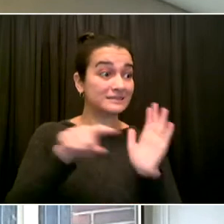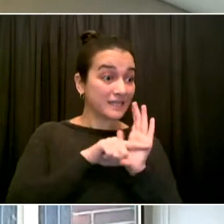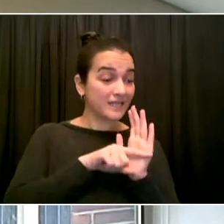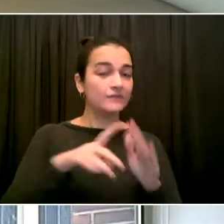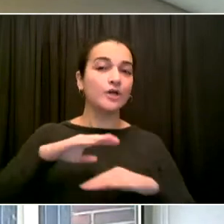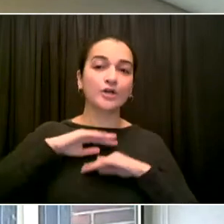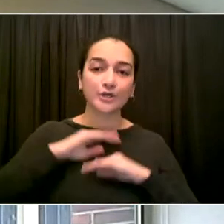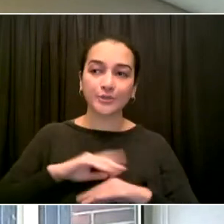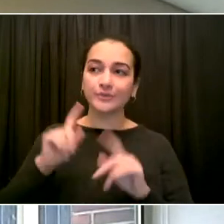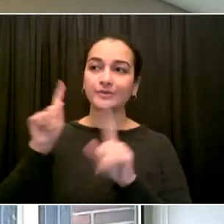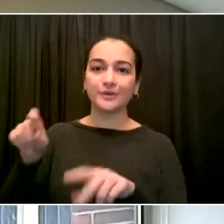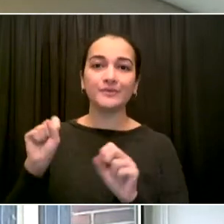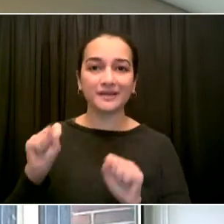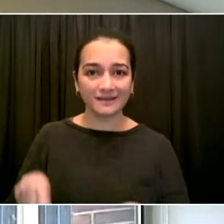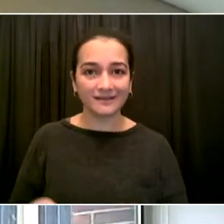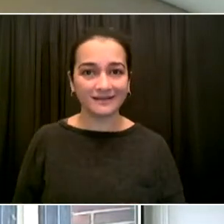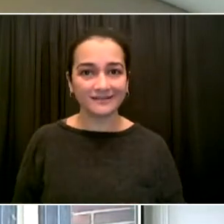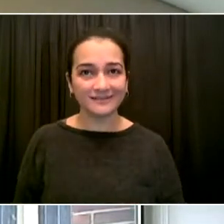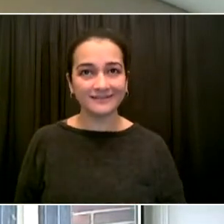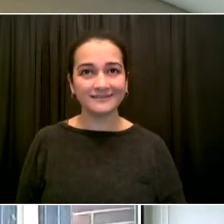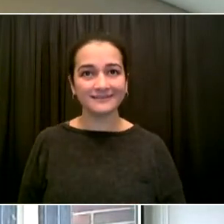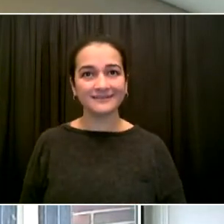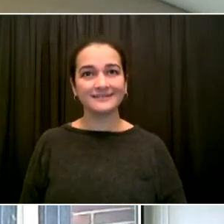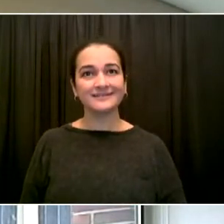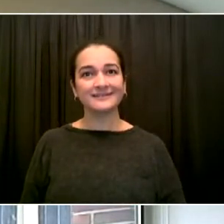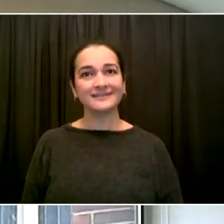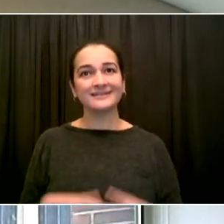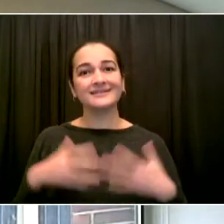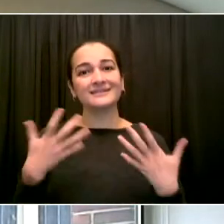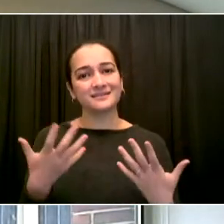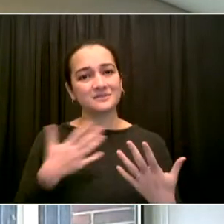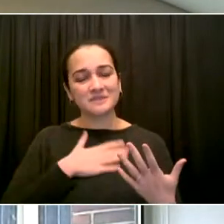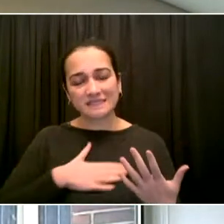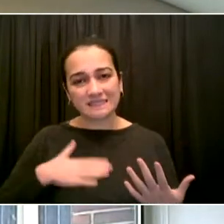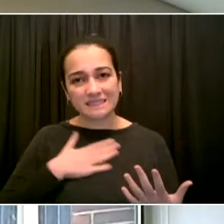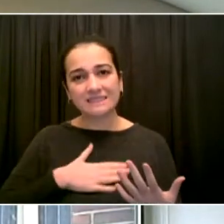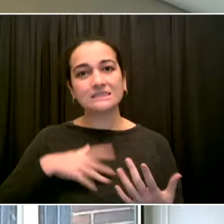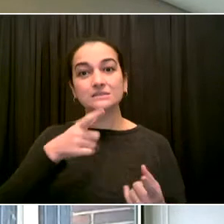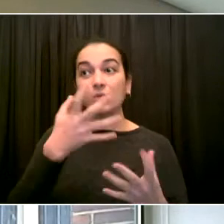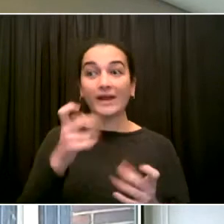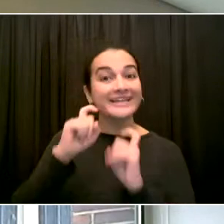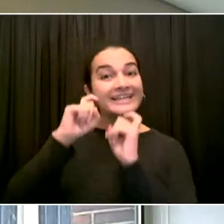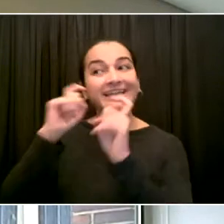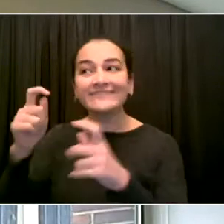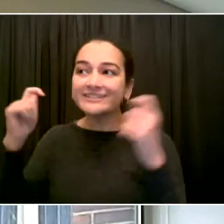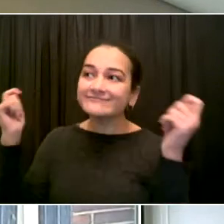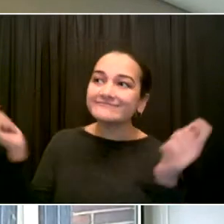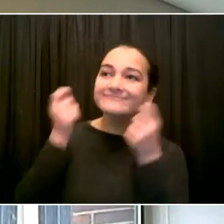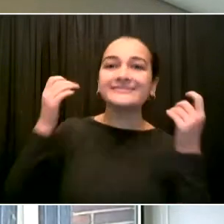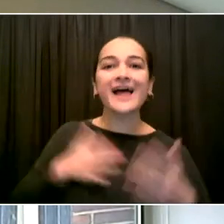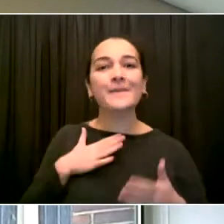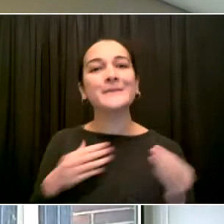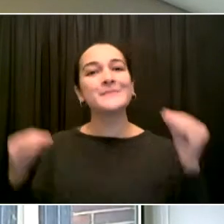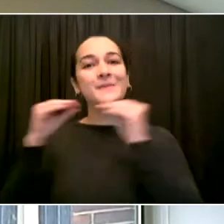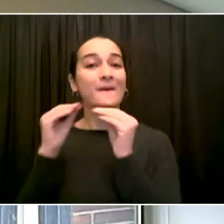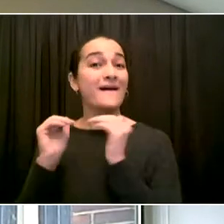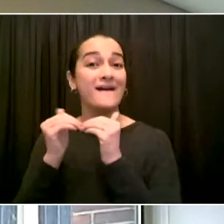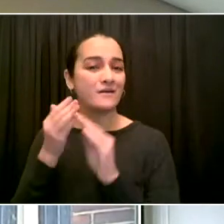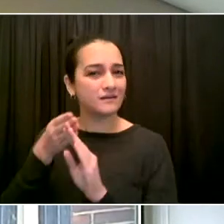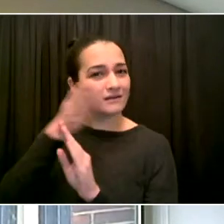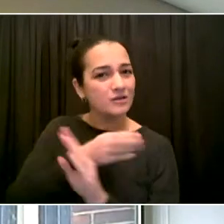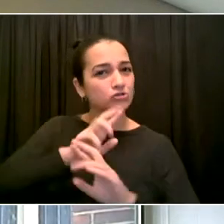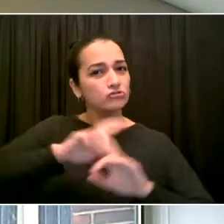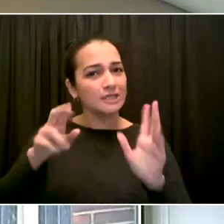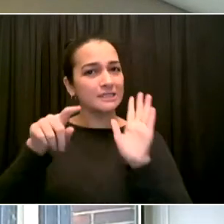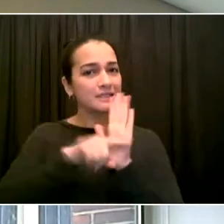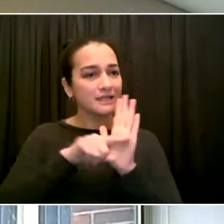season, I want to tell you three things today. First, before you gather together with friends and family members, get tested,